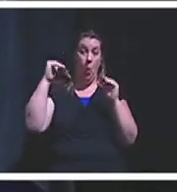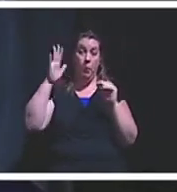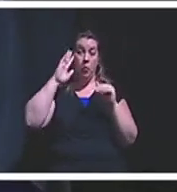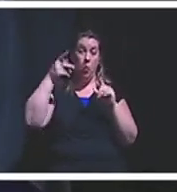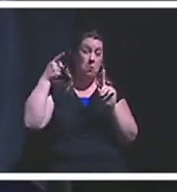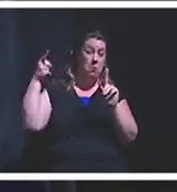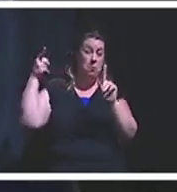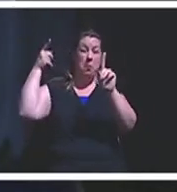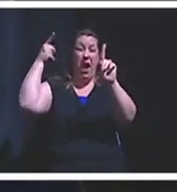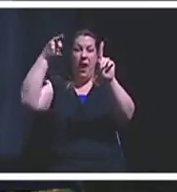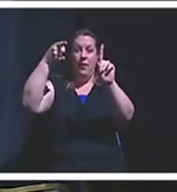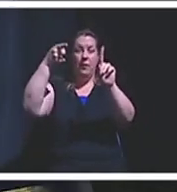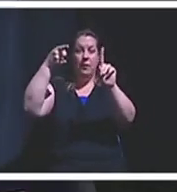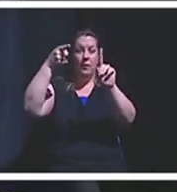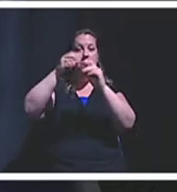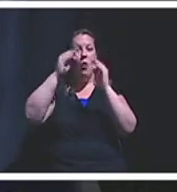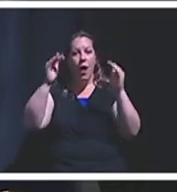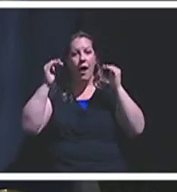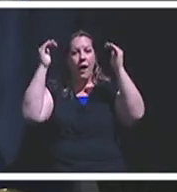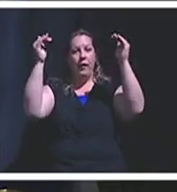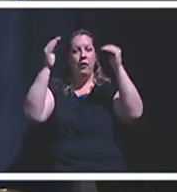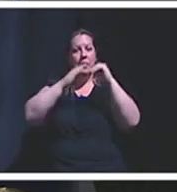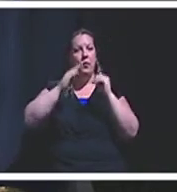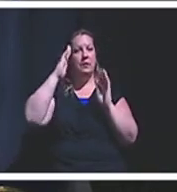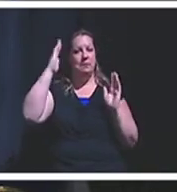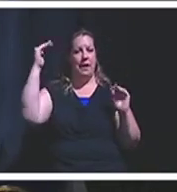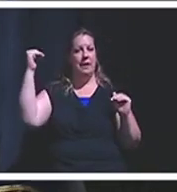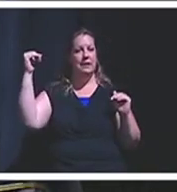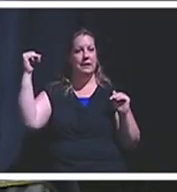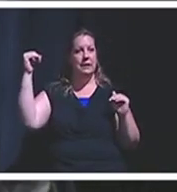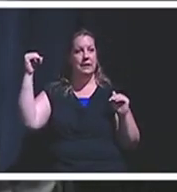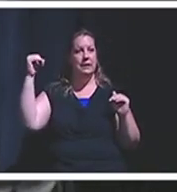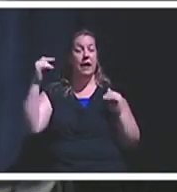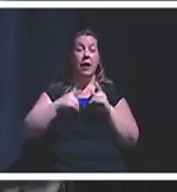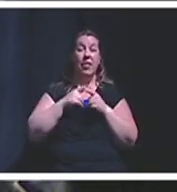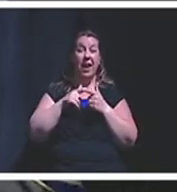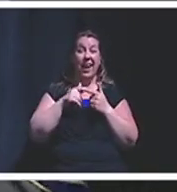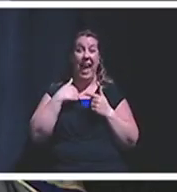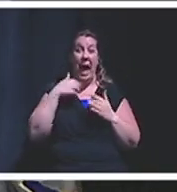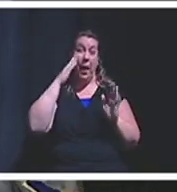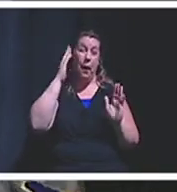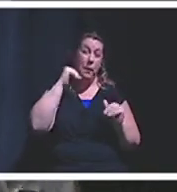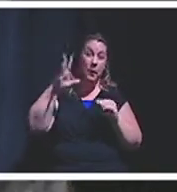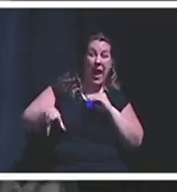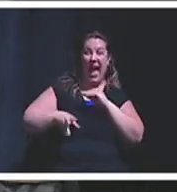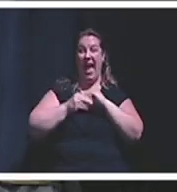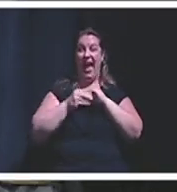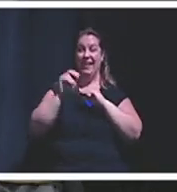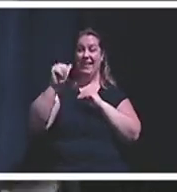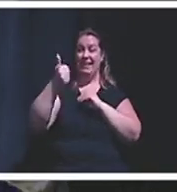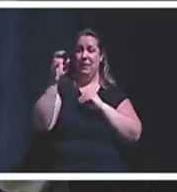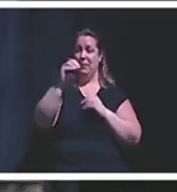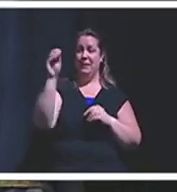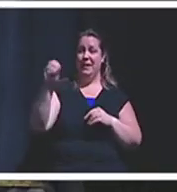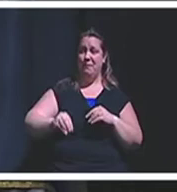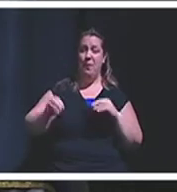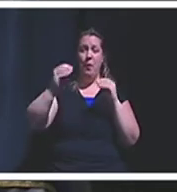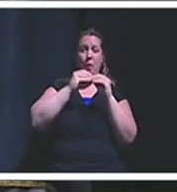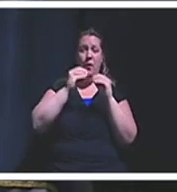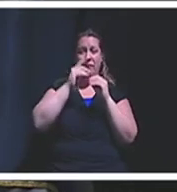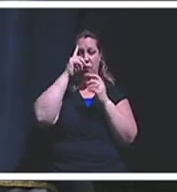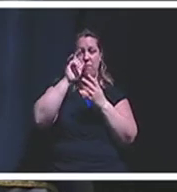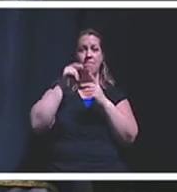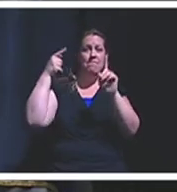higher than your reach. And then I hope you add 10% more to that aim.